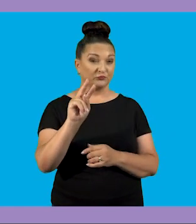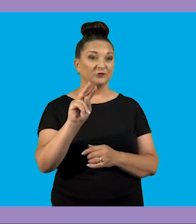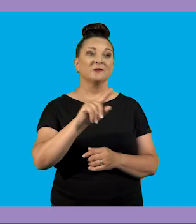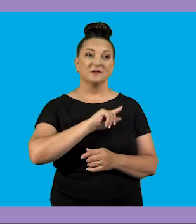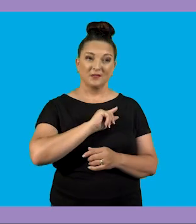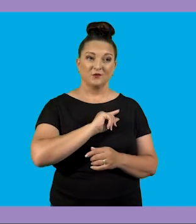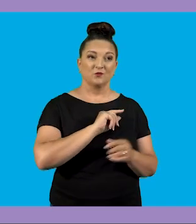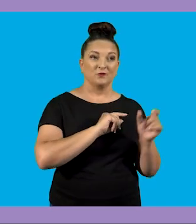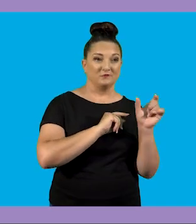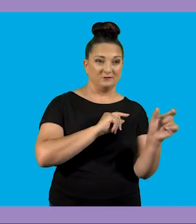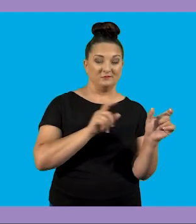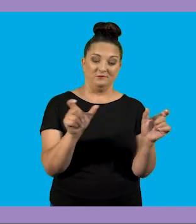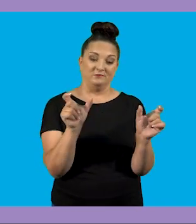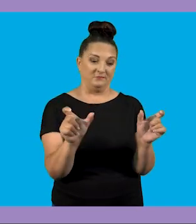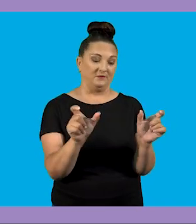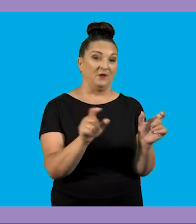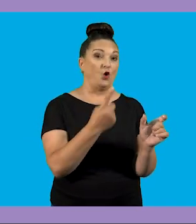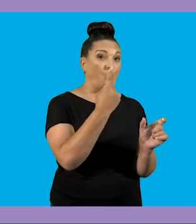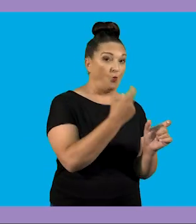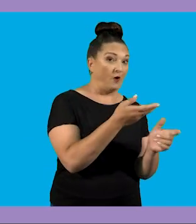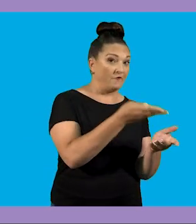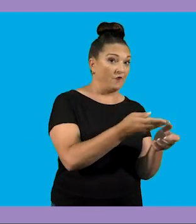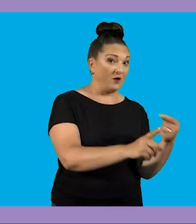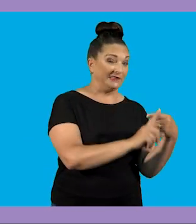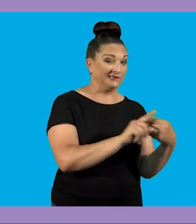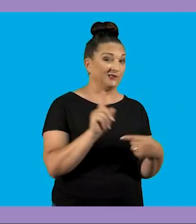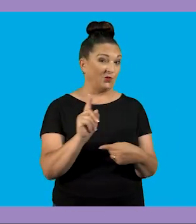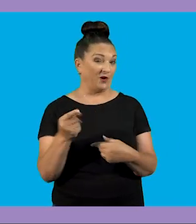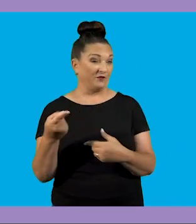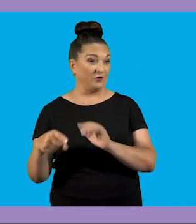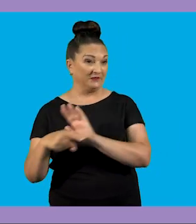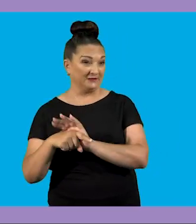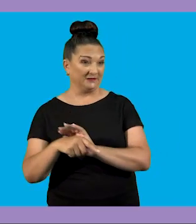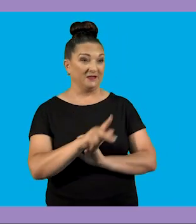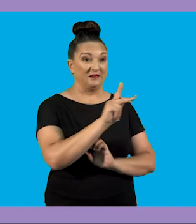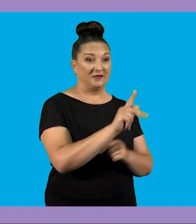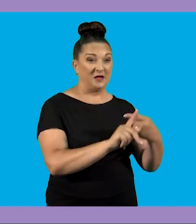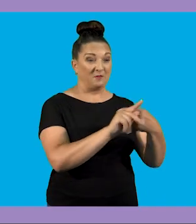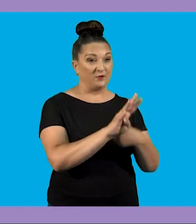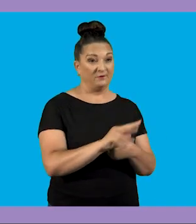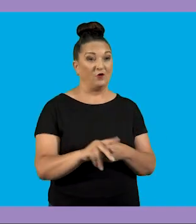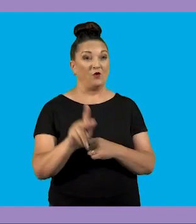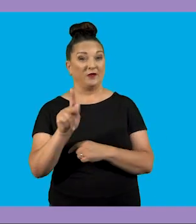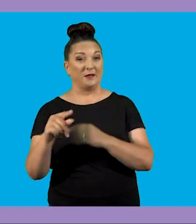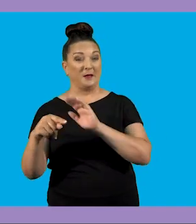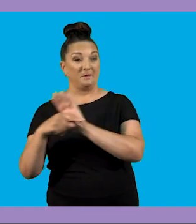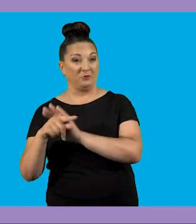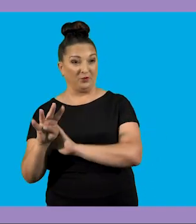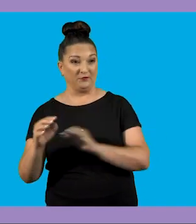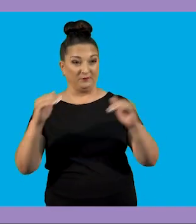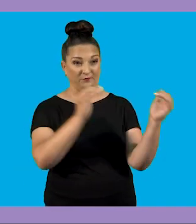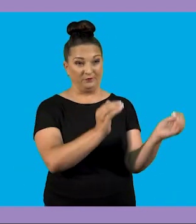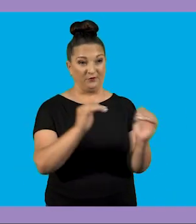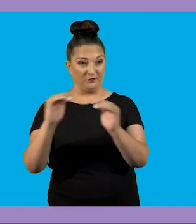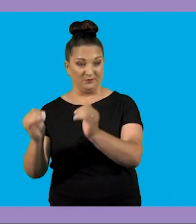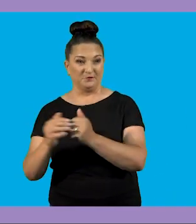by 4. One bracket is addition and the other bracket is subtraction. Let's look at the next expression there. We